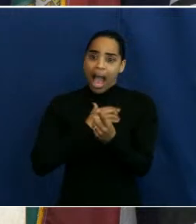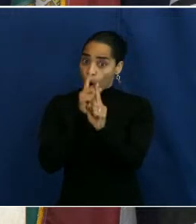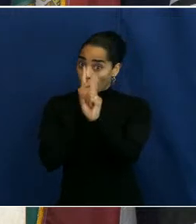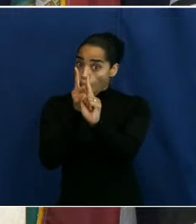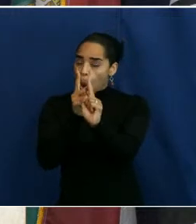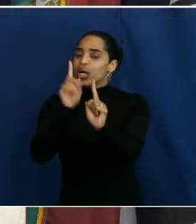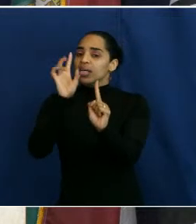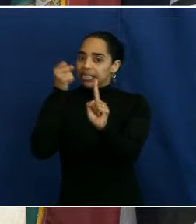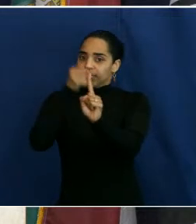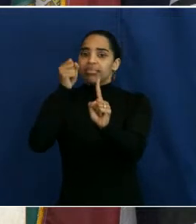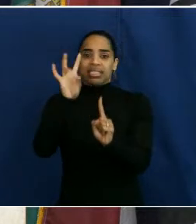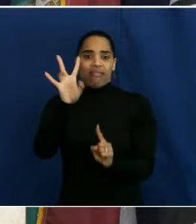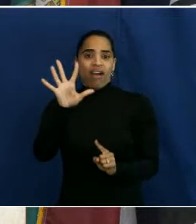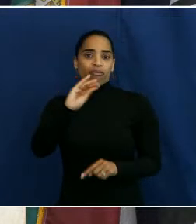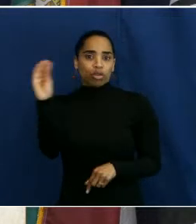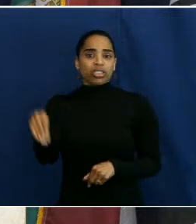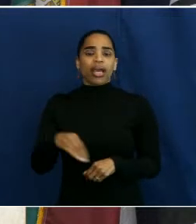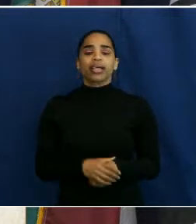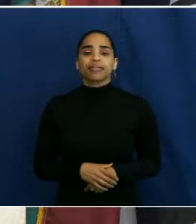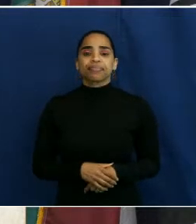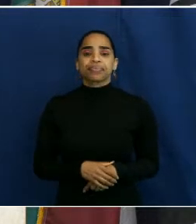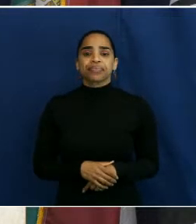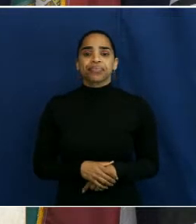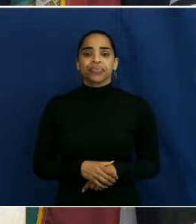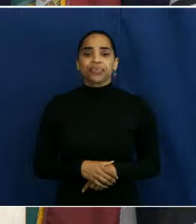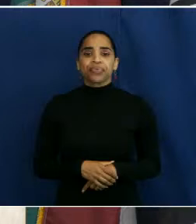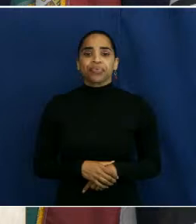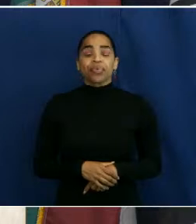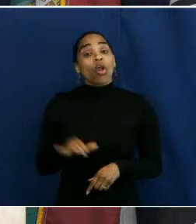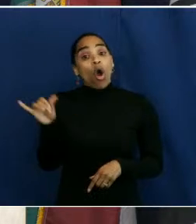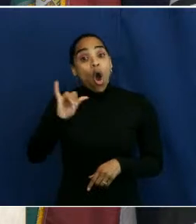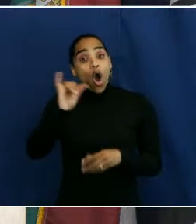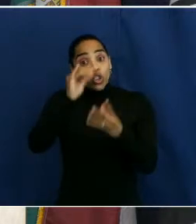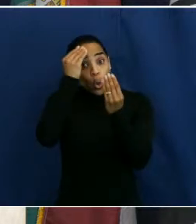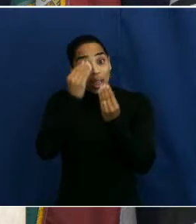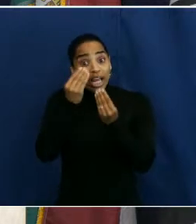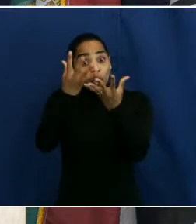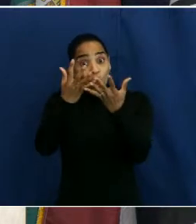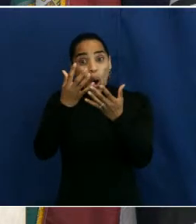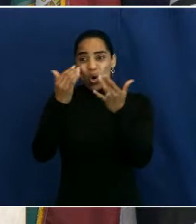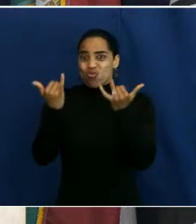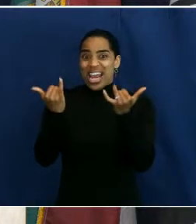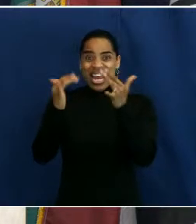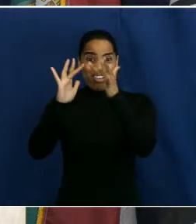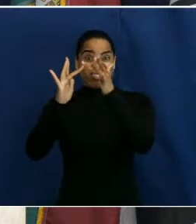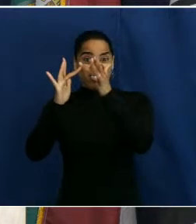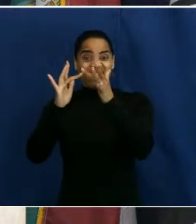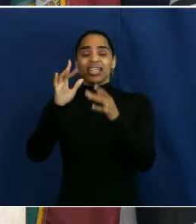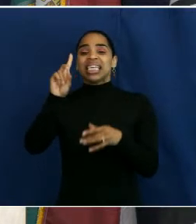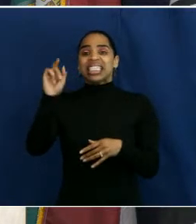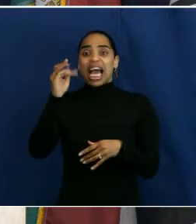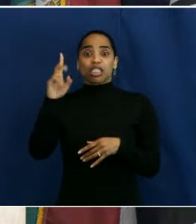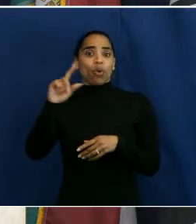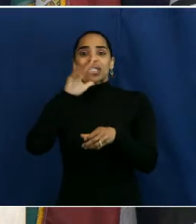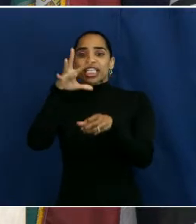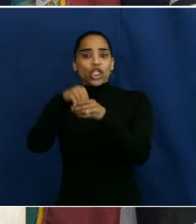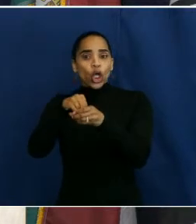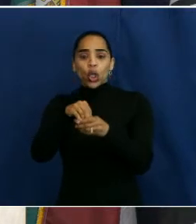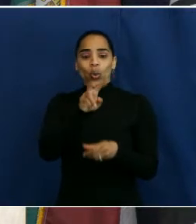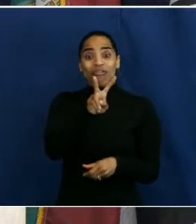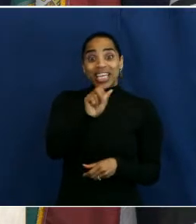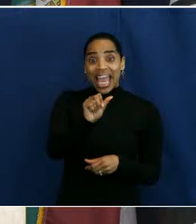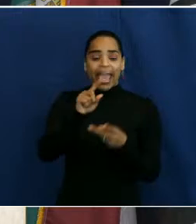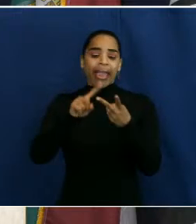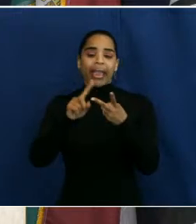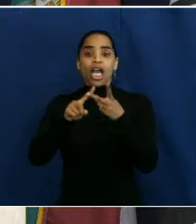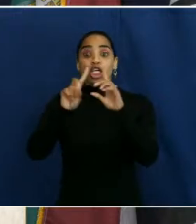our population. I also want to note that the information we have on our dashboard does not presently include any information from the VA or the Department